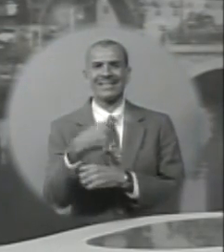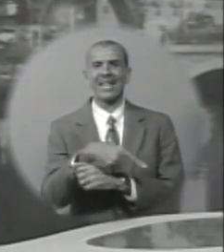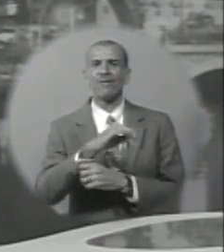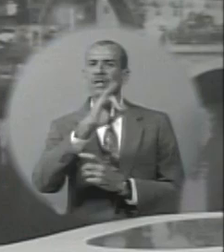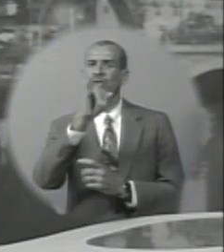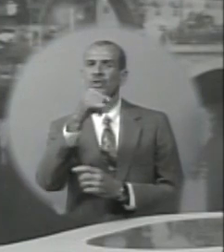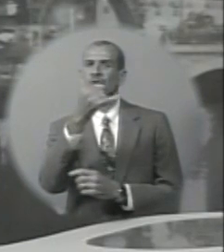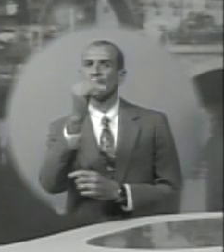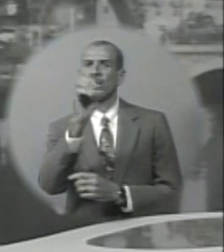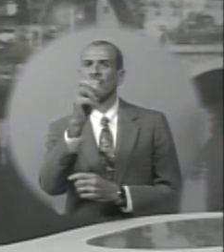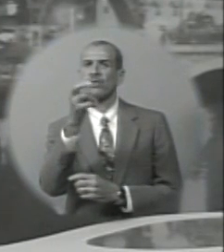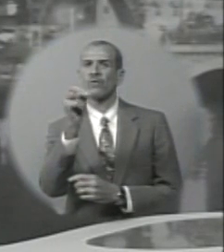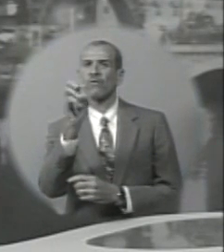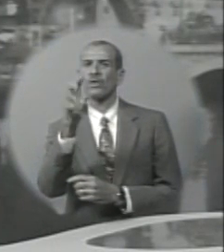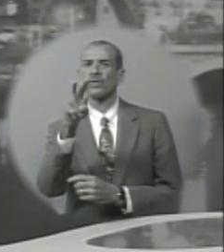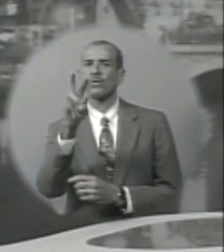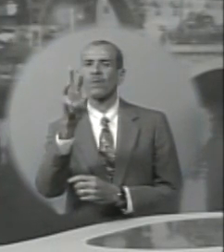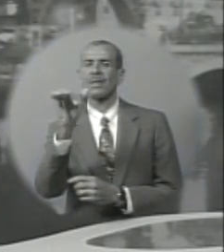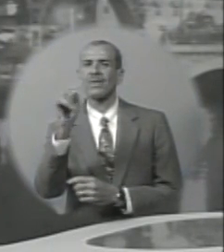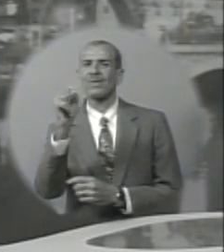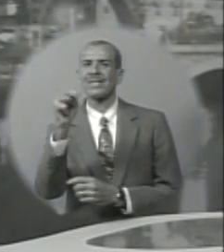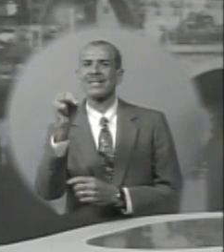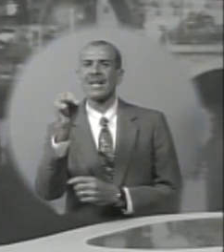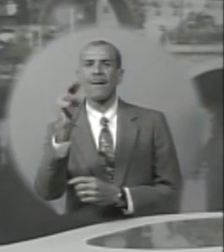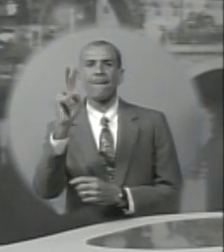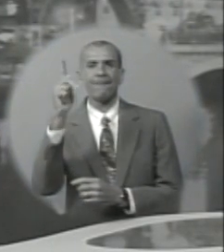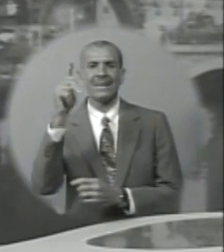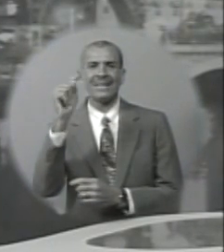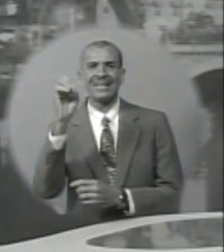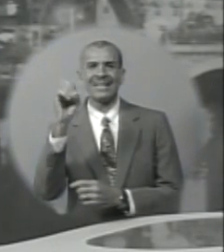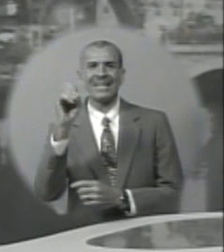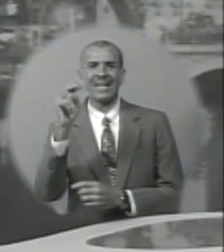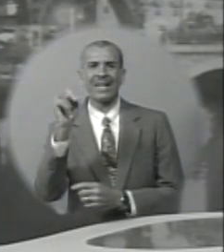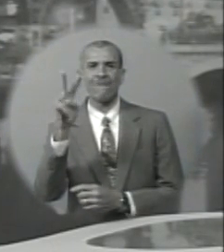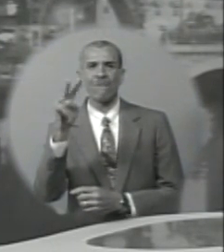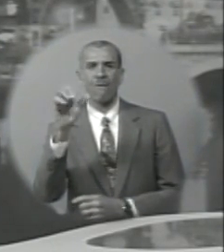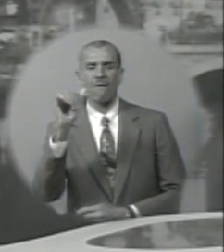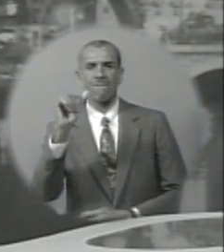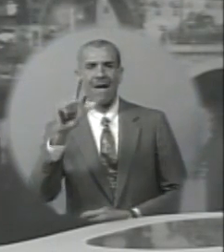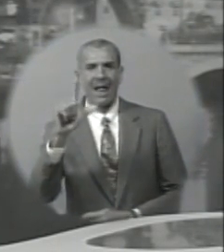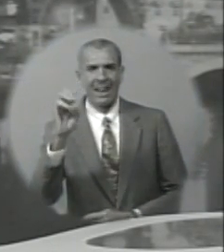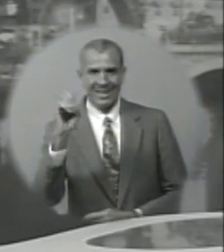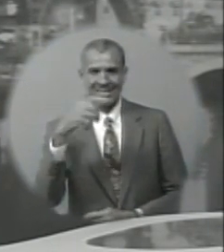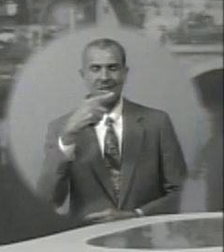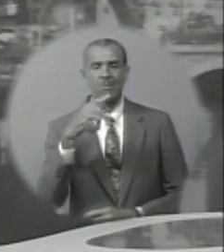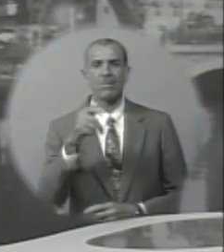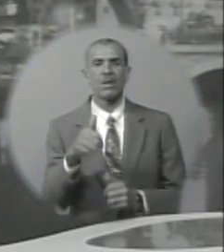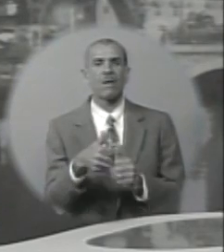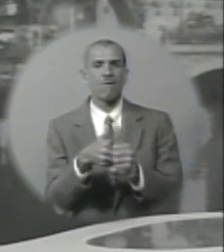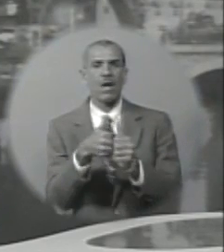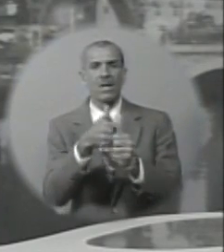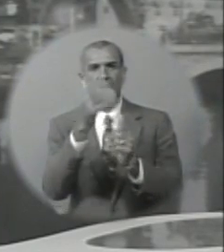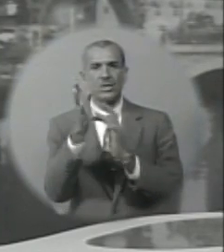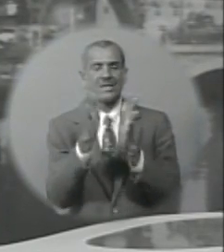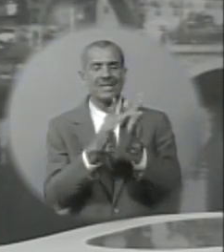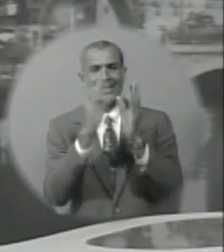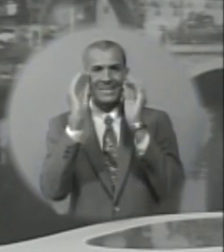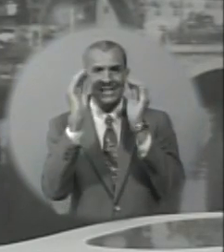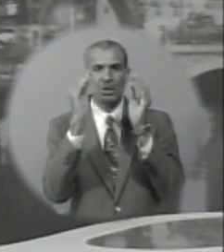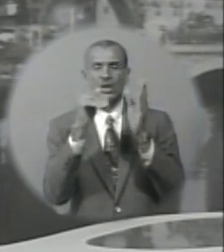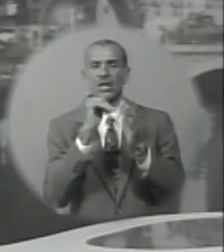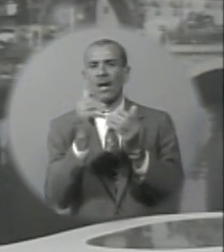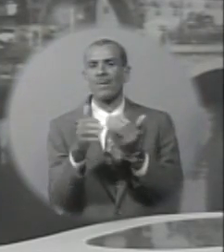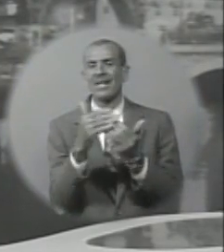Jehovah's Witnesses Castries North Congregation member Pete Ninval. He says people should follow Jesus' teachings and not be